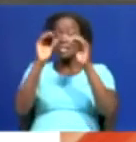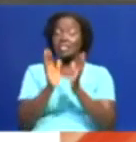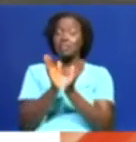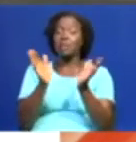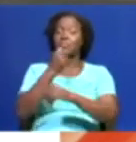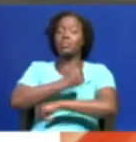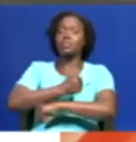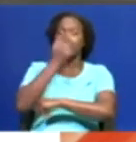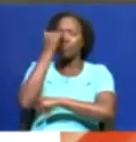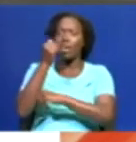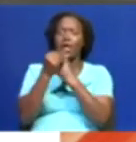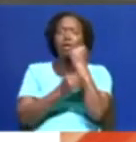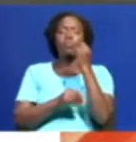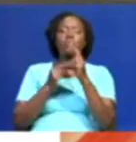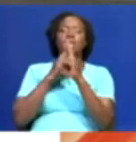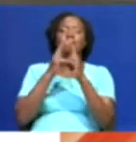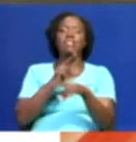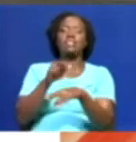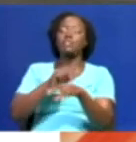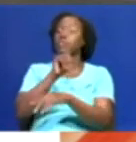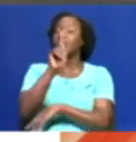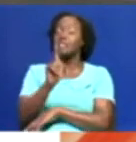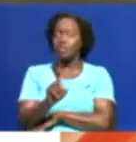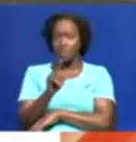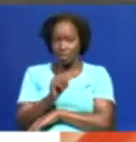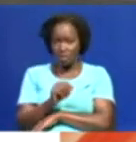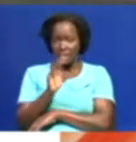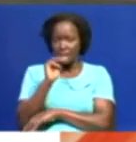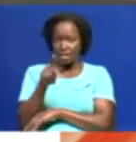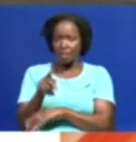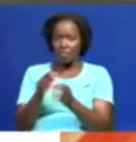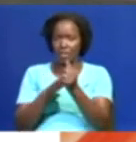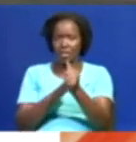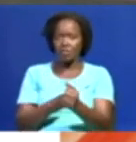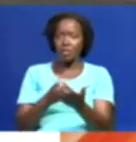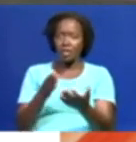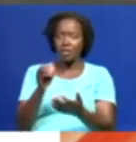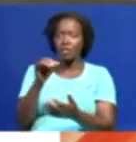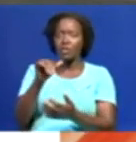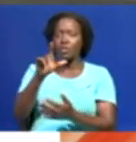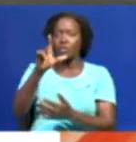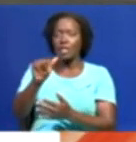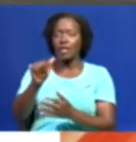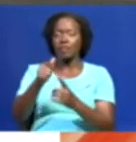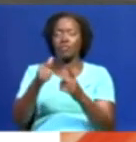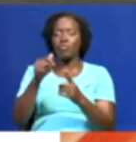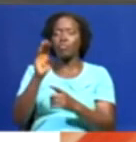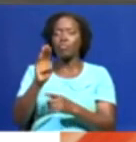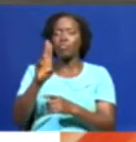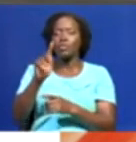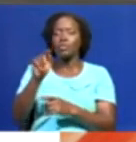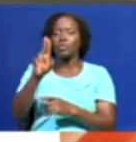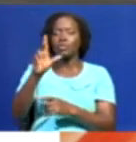it to the poor performance in the national examinations. The MPs, led by Joseph Oyula of Butula, Mary Emaase